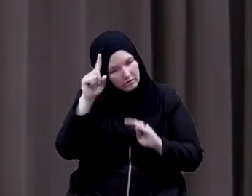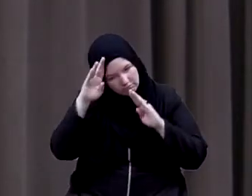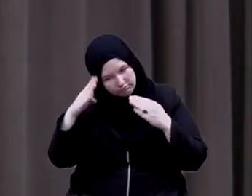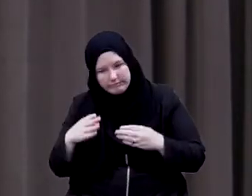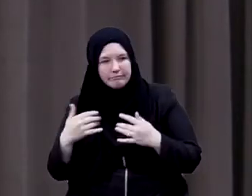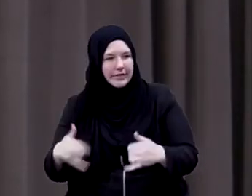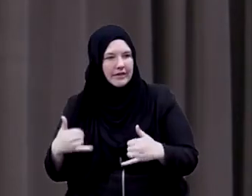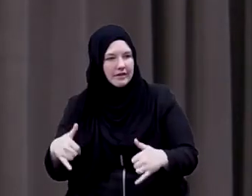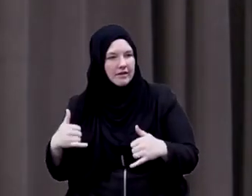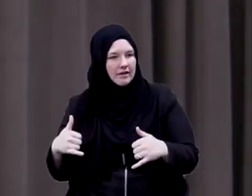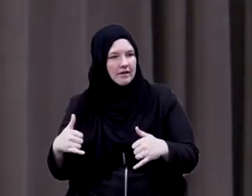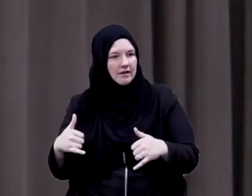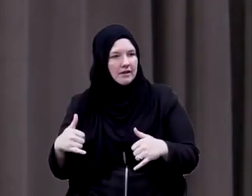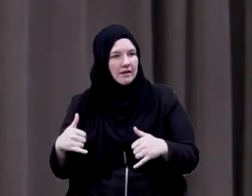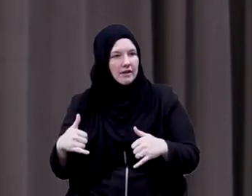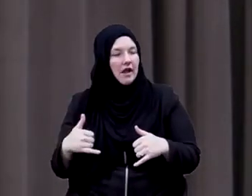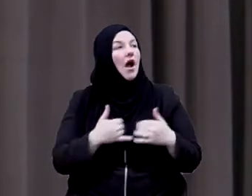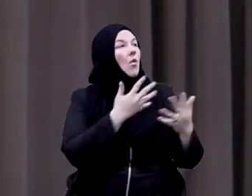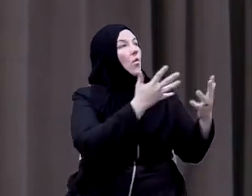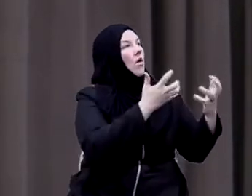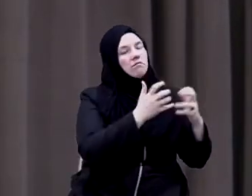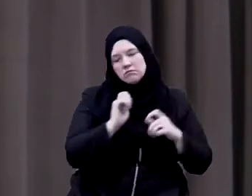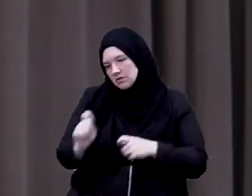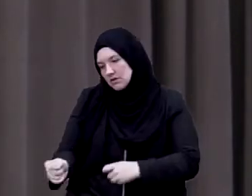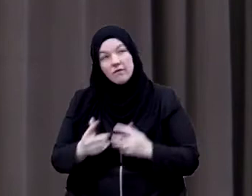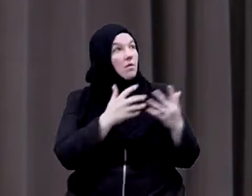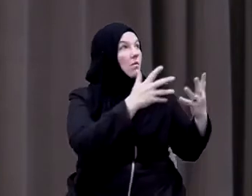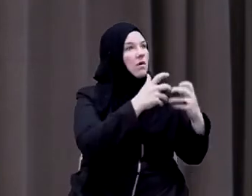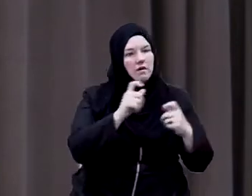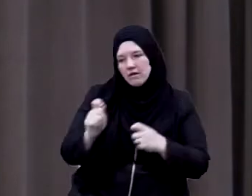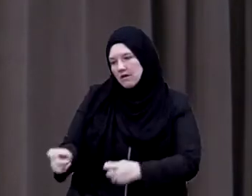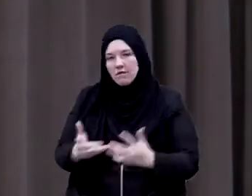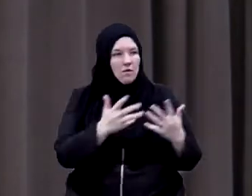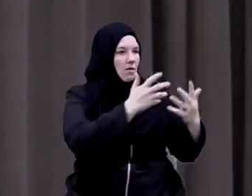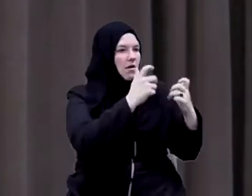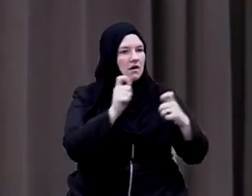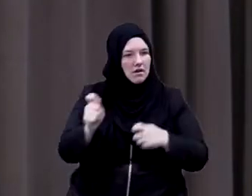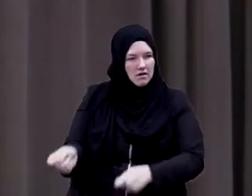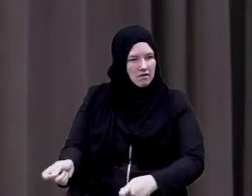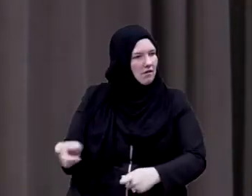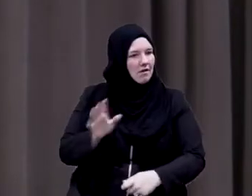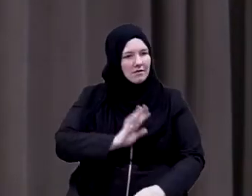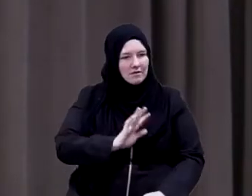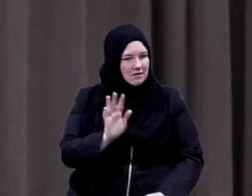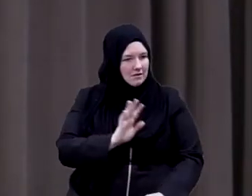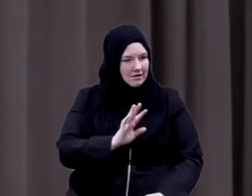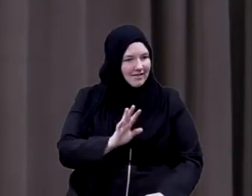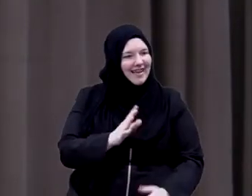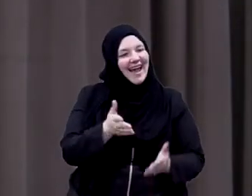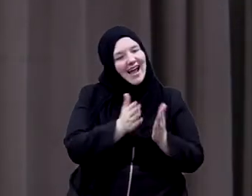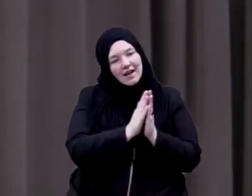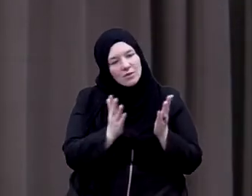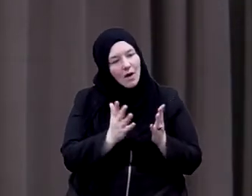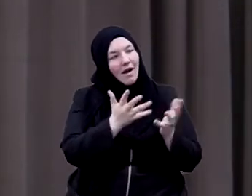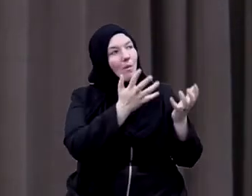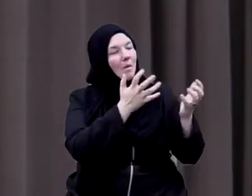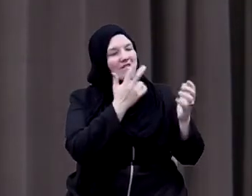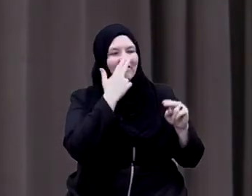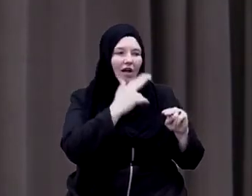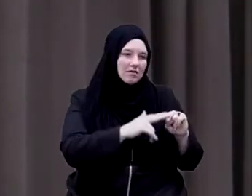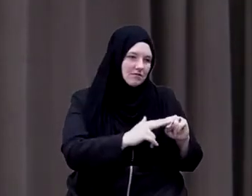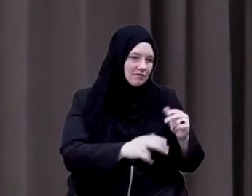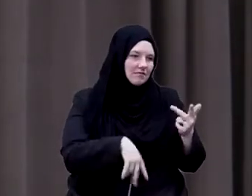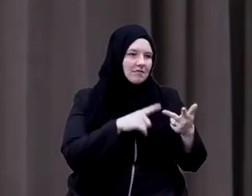only giving them what they ask for. They ask for what is fun and what is